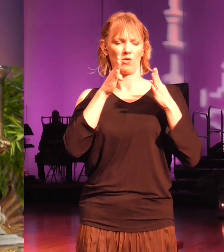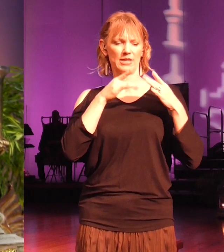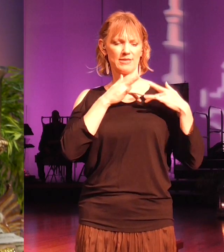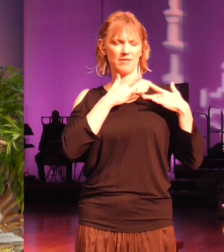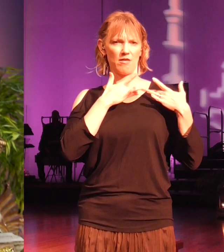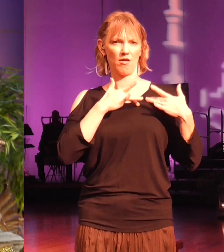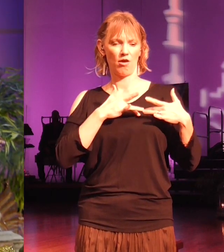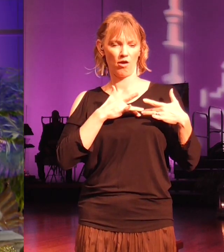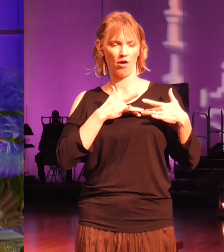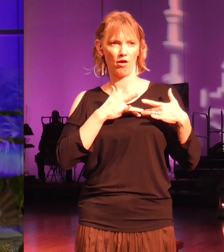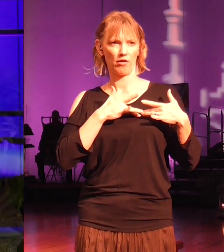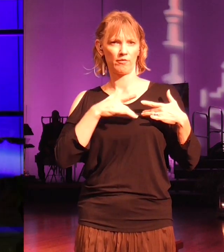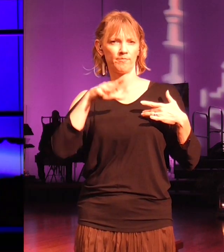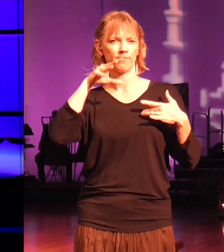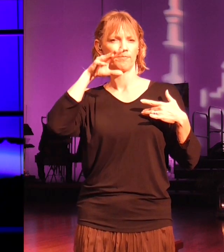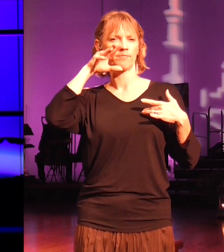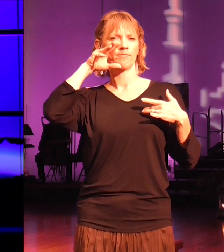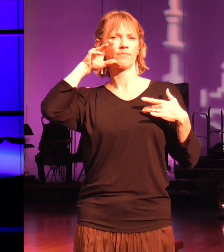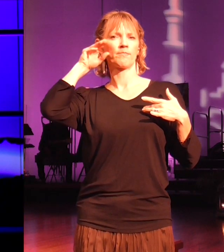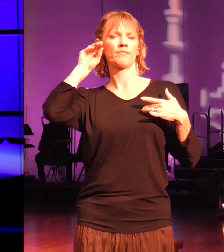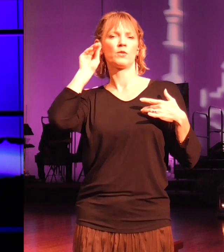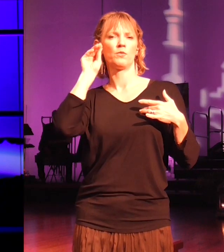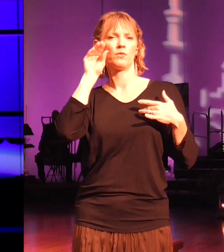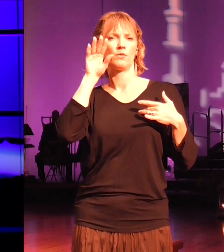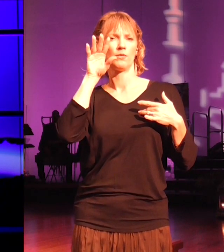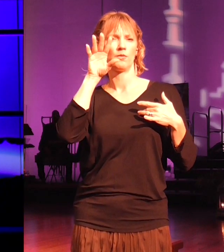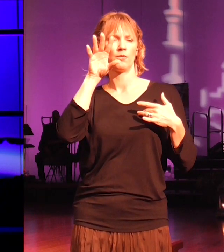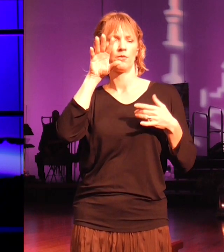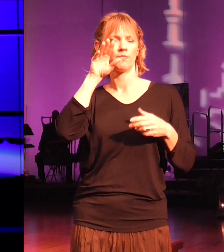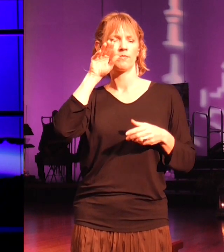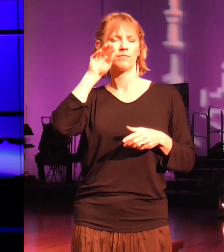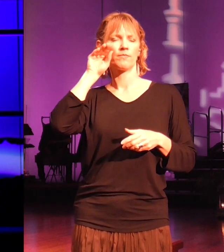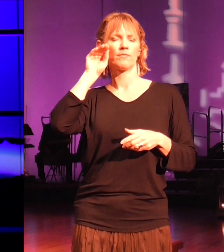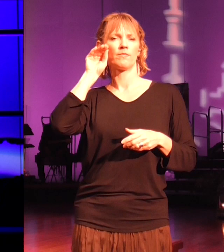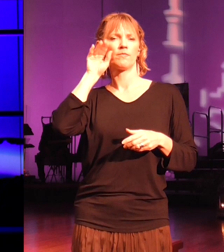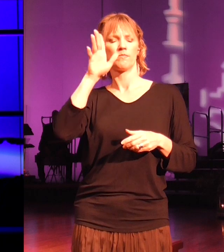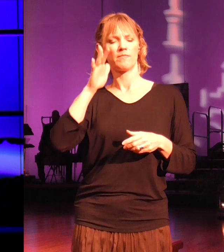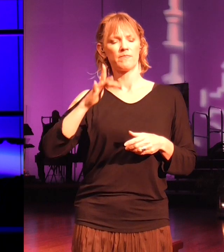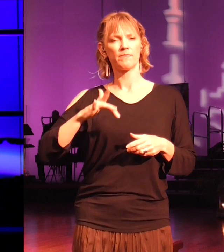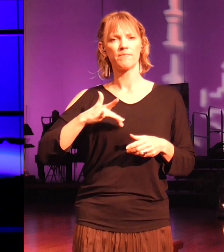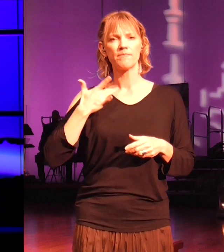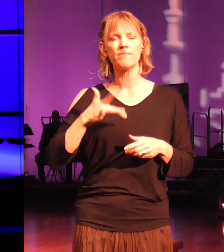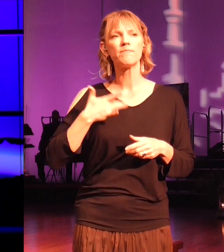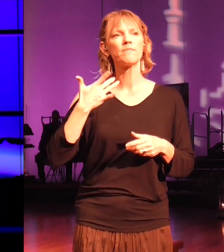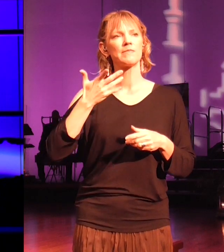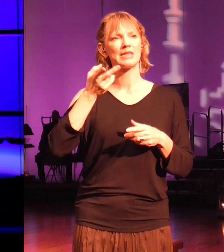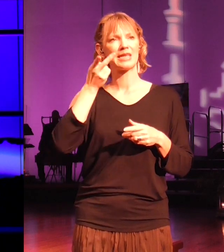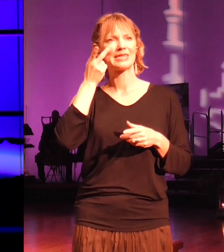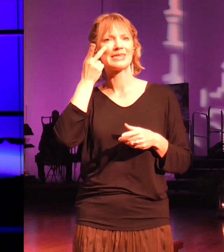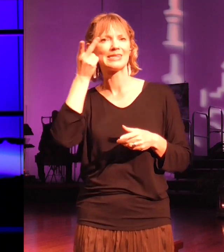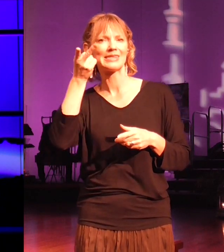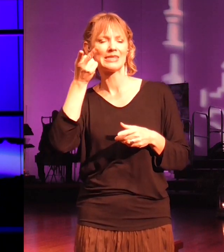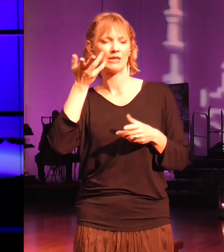you breathe in and out, just sense and see what is there.